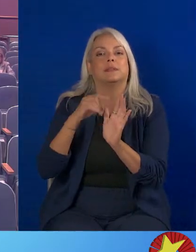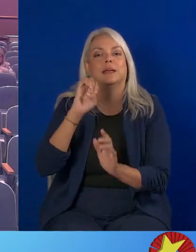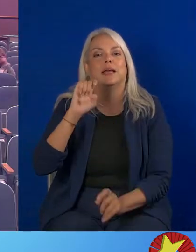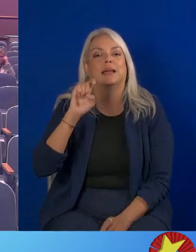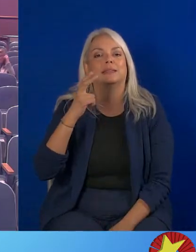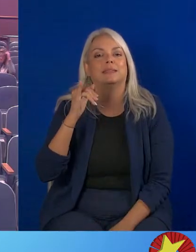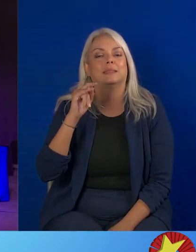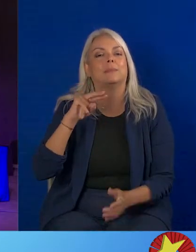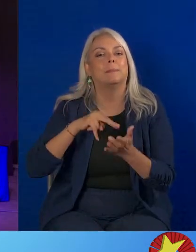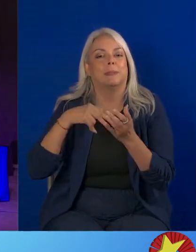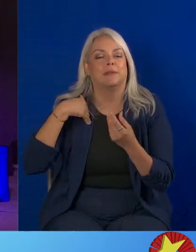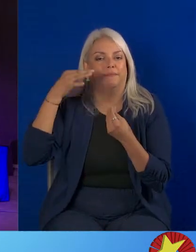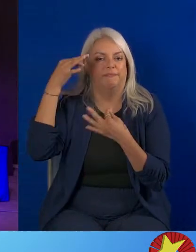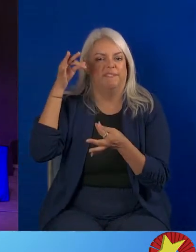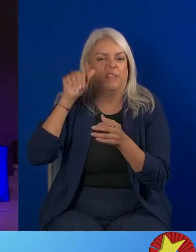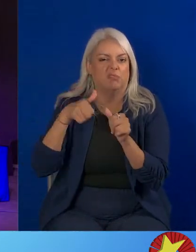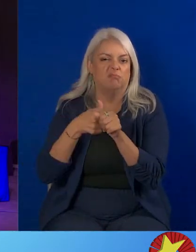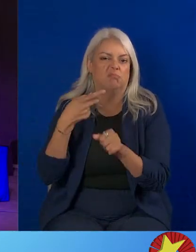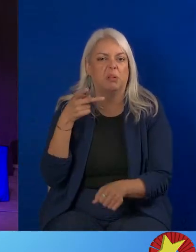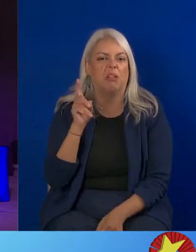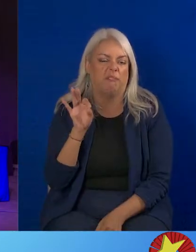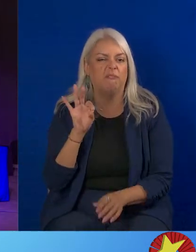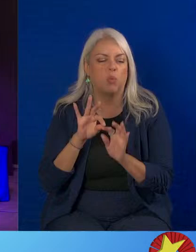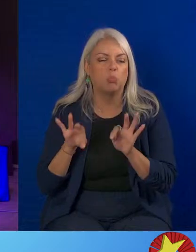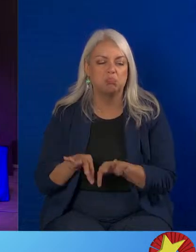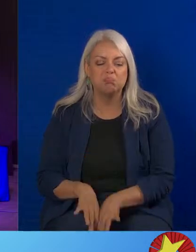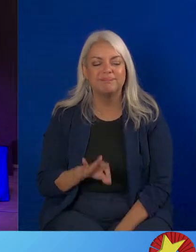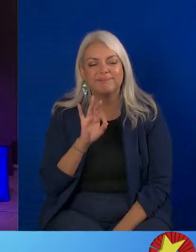you. Perfect, thank you so much, Maria.